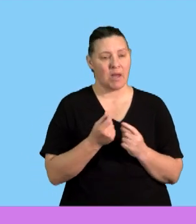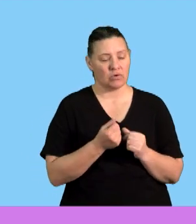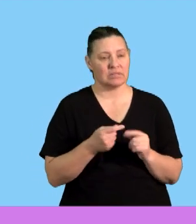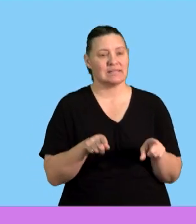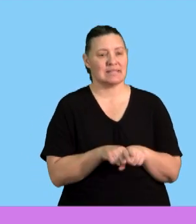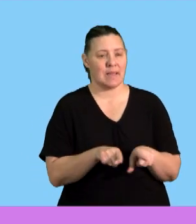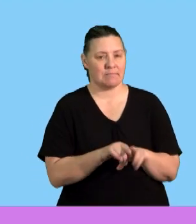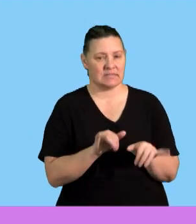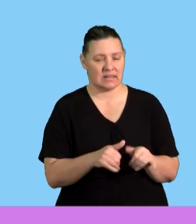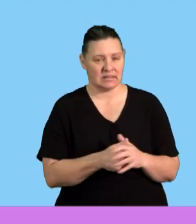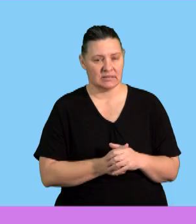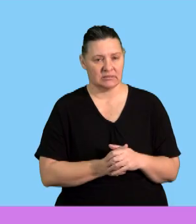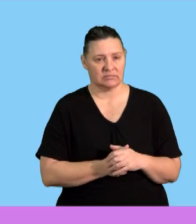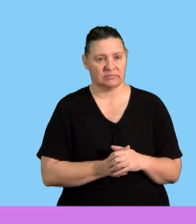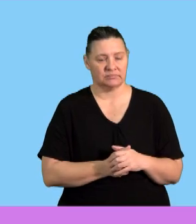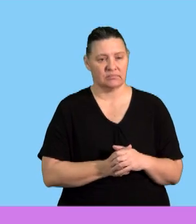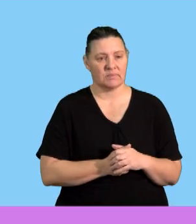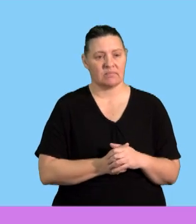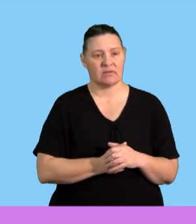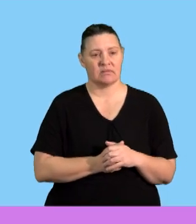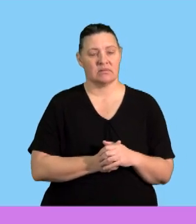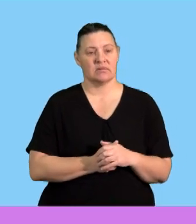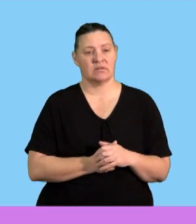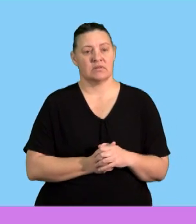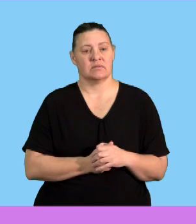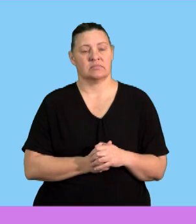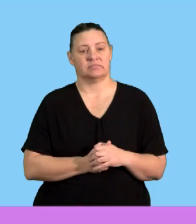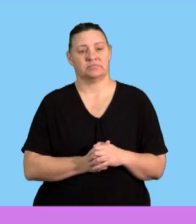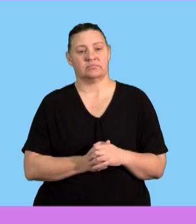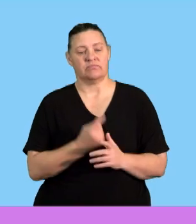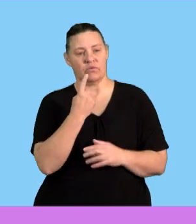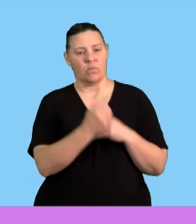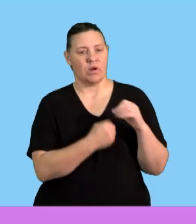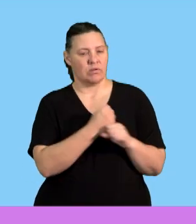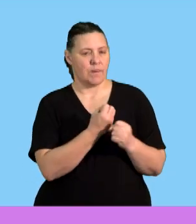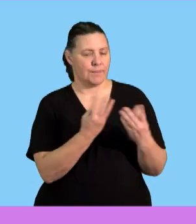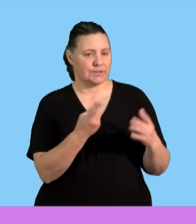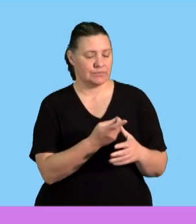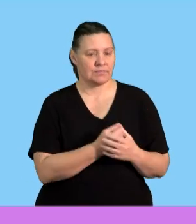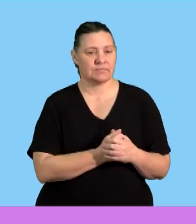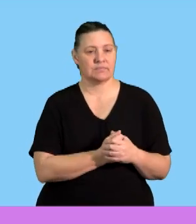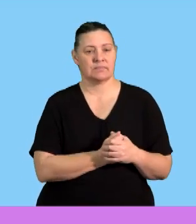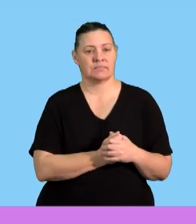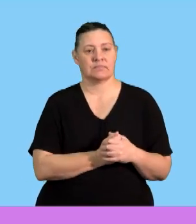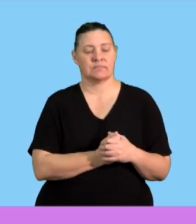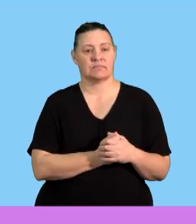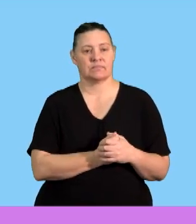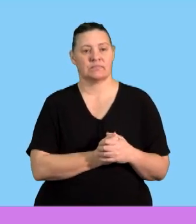the same. So let's quickly calculate the interest for 1 year.